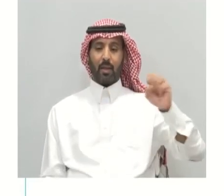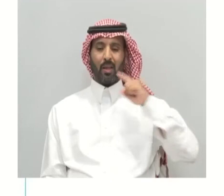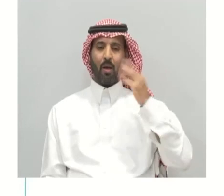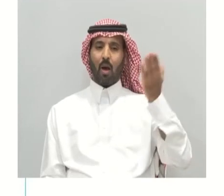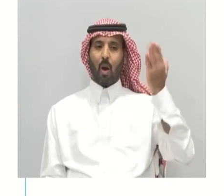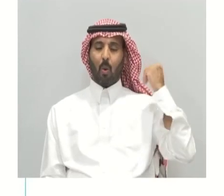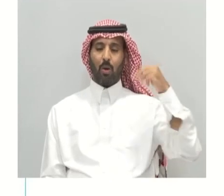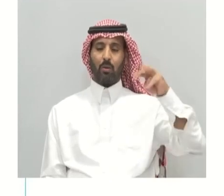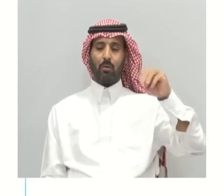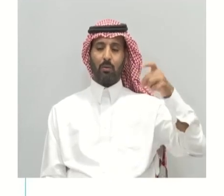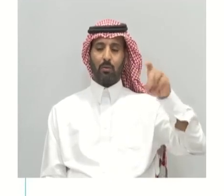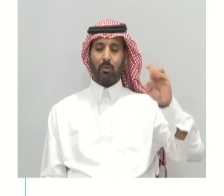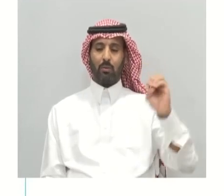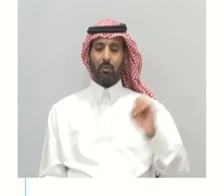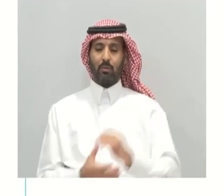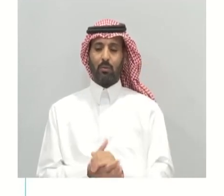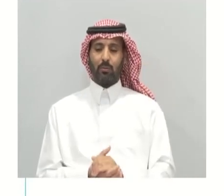Make, made.